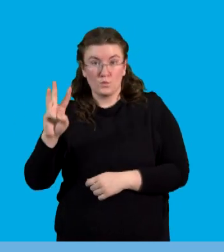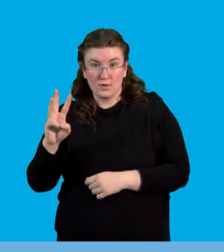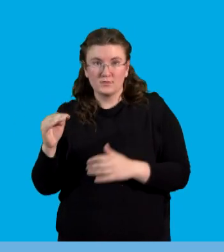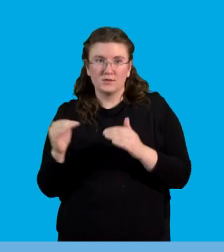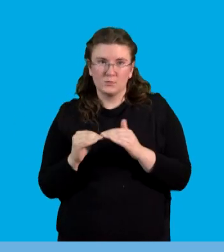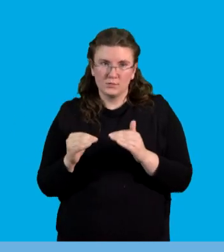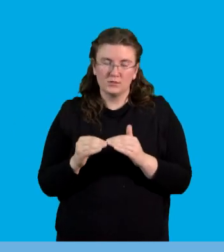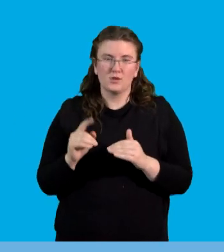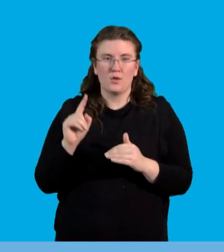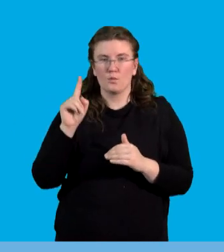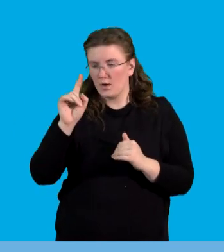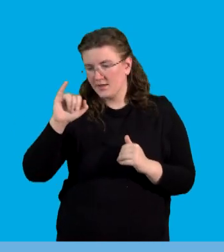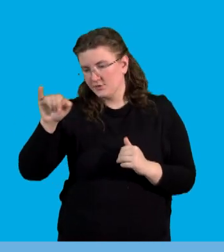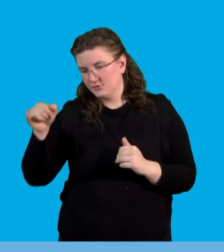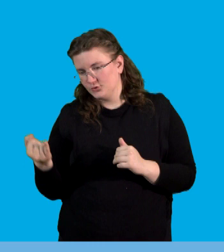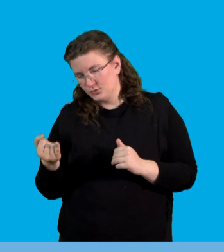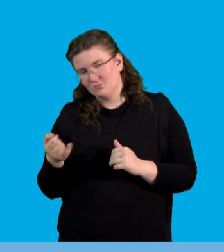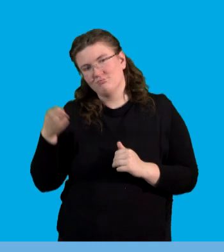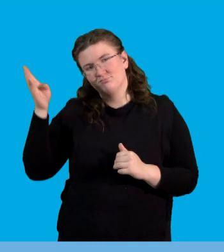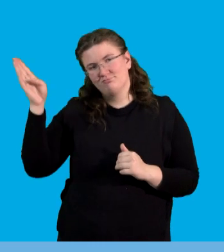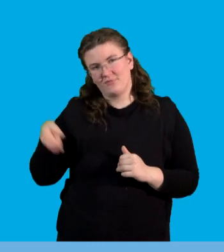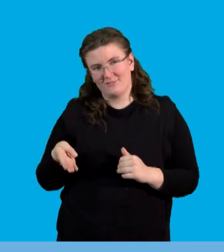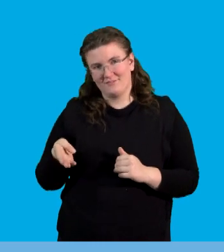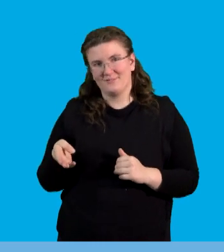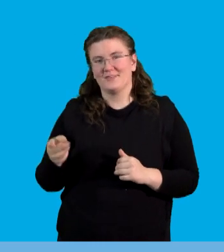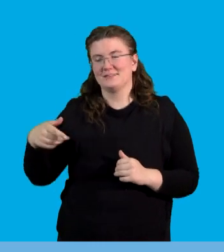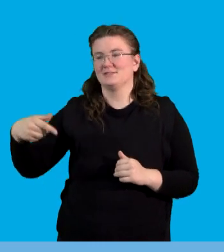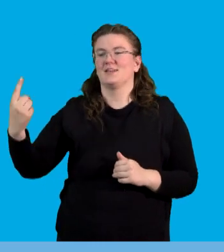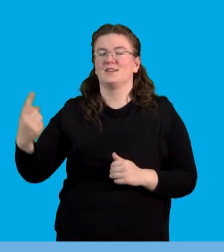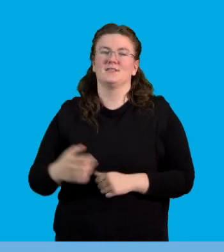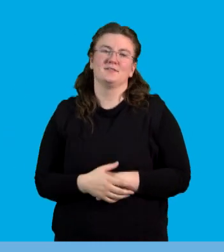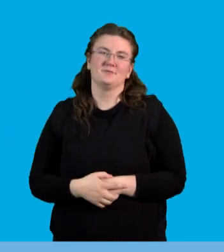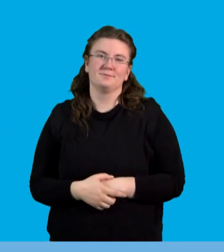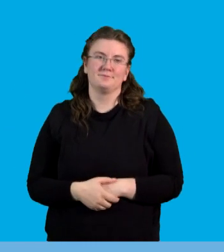joule per second, or 1 joule over 1 second.